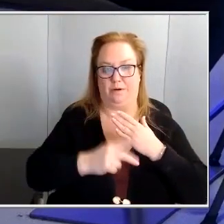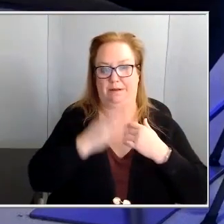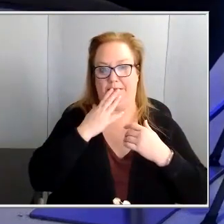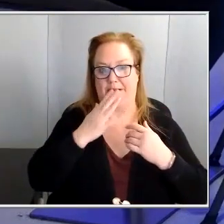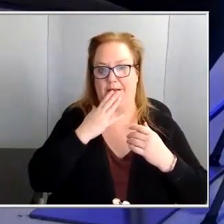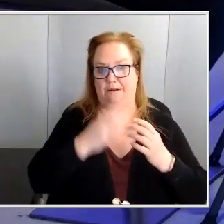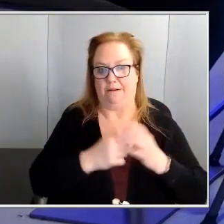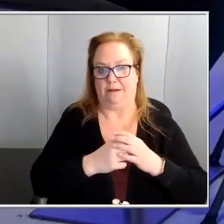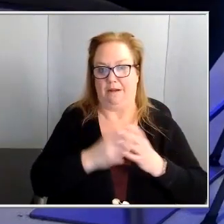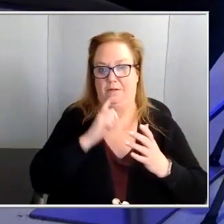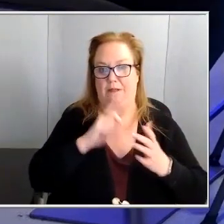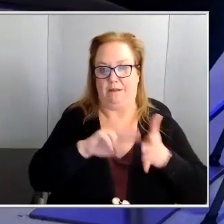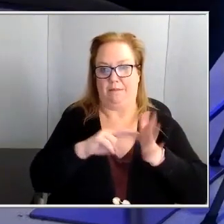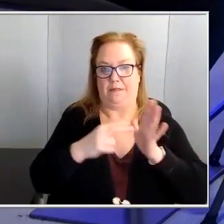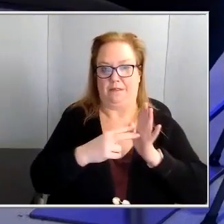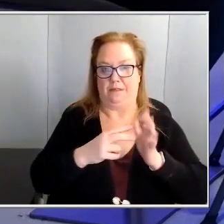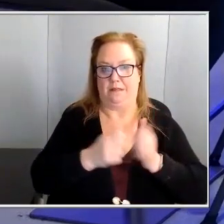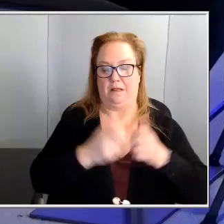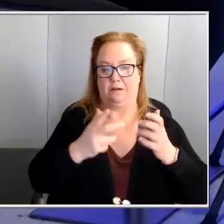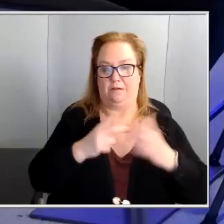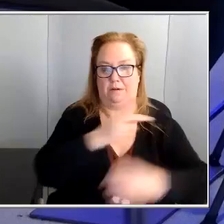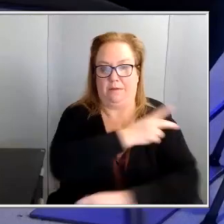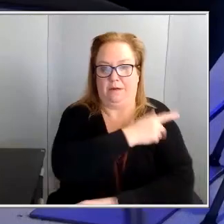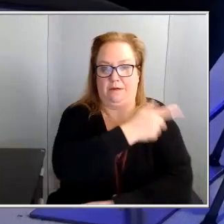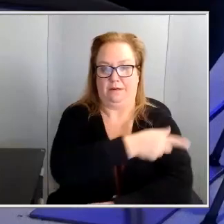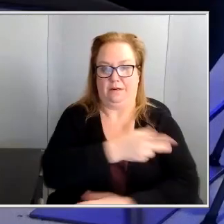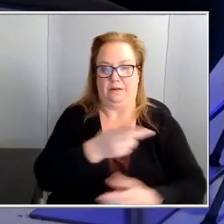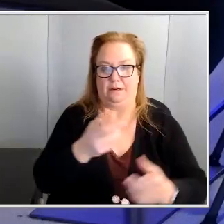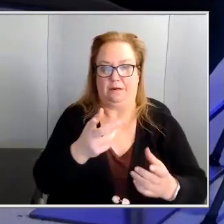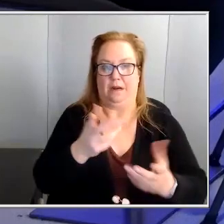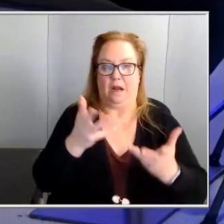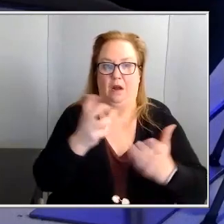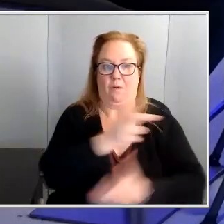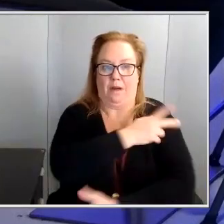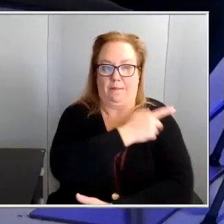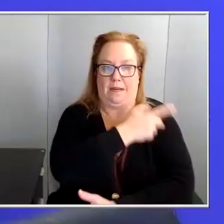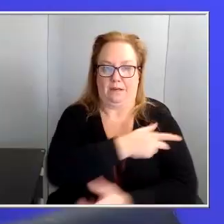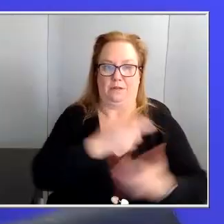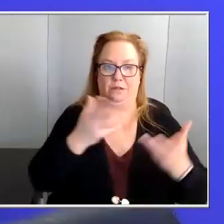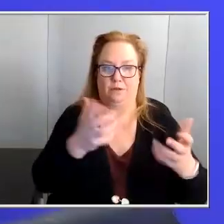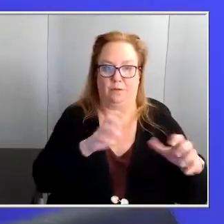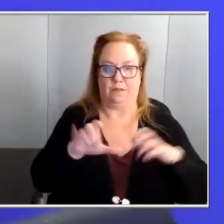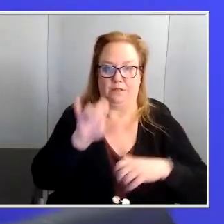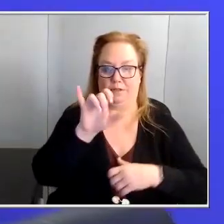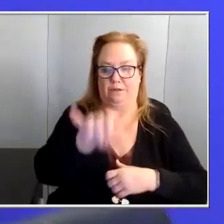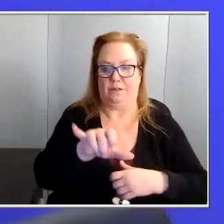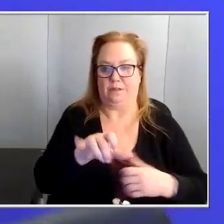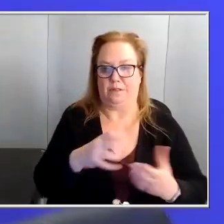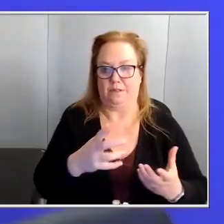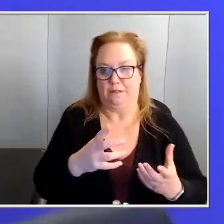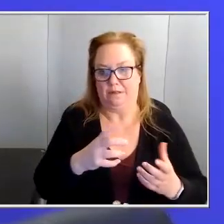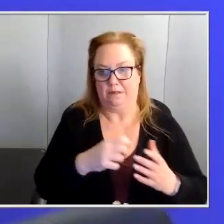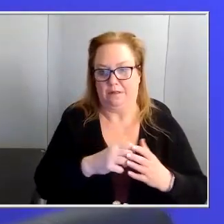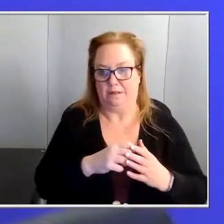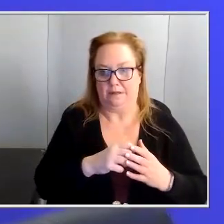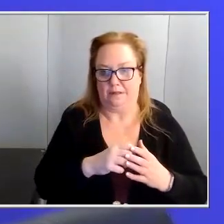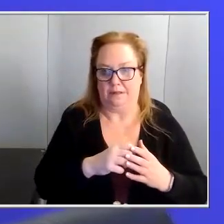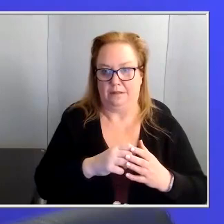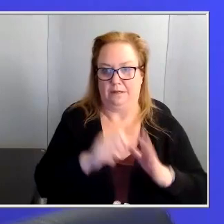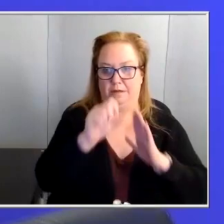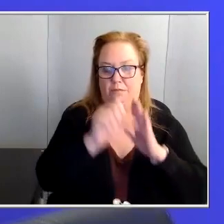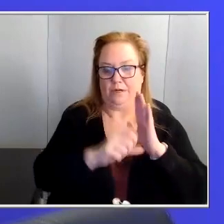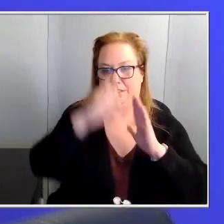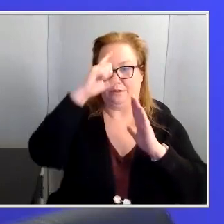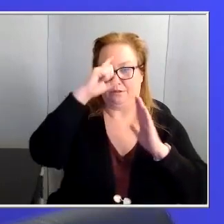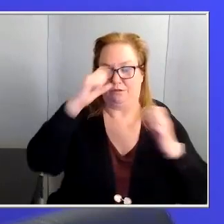means so much to our viewers and our patients, I think. Well, because I want patients to want to do this. This is, brain surgery sounds